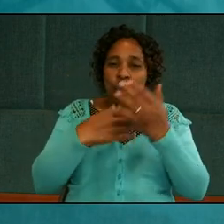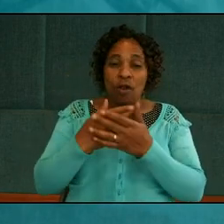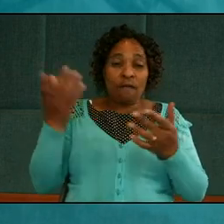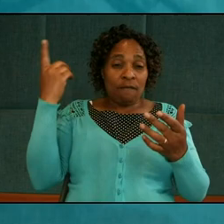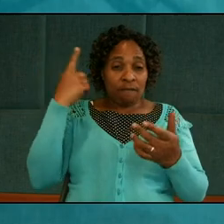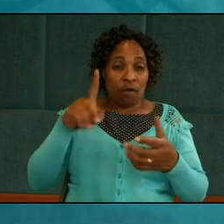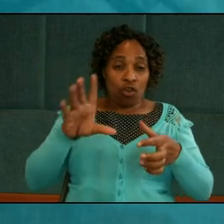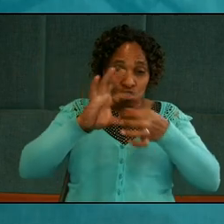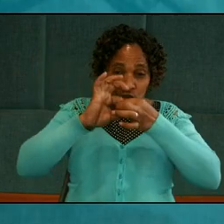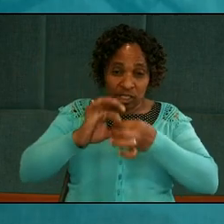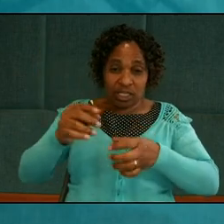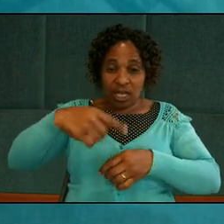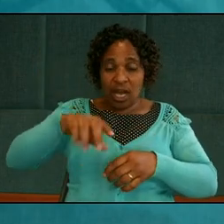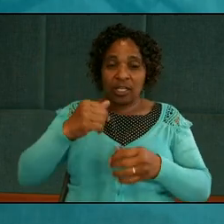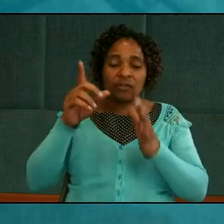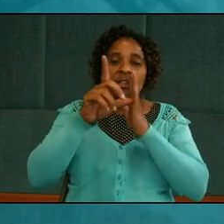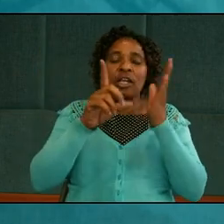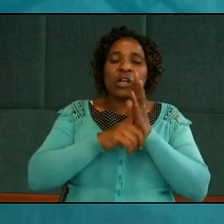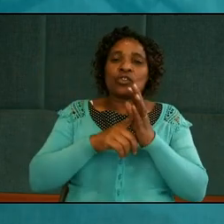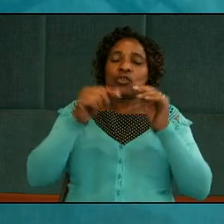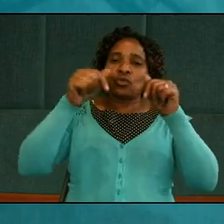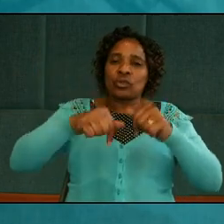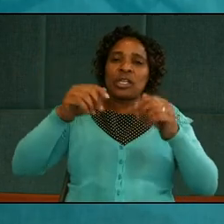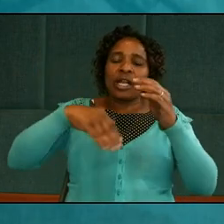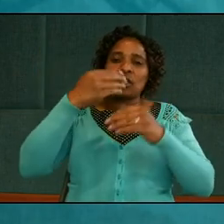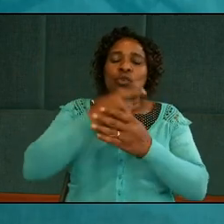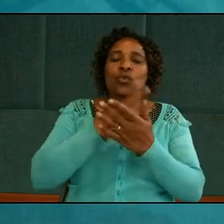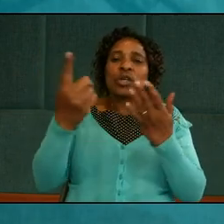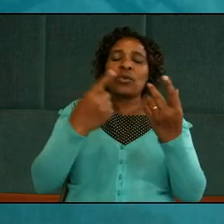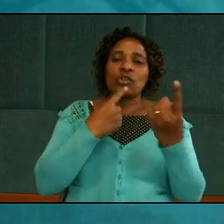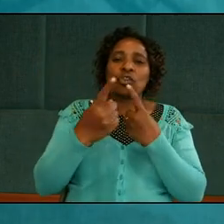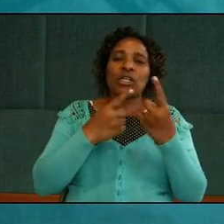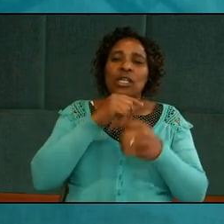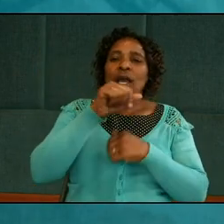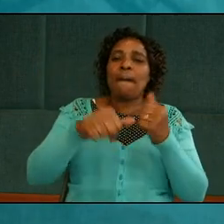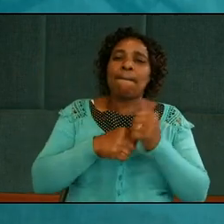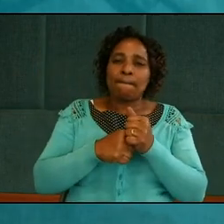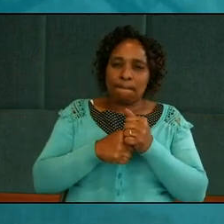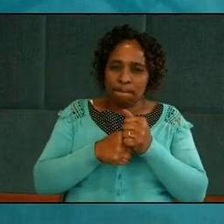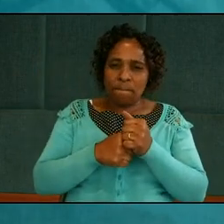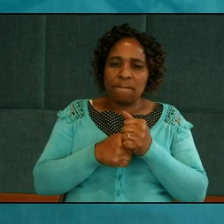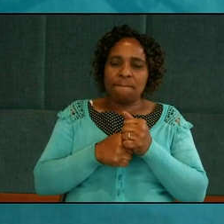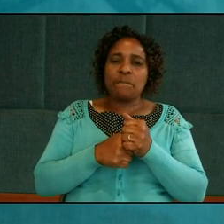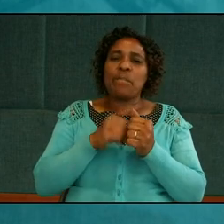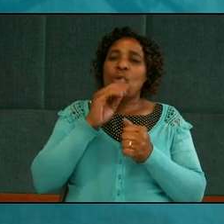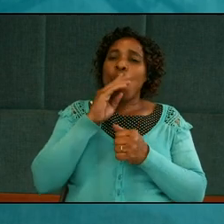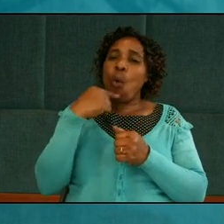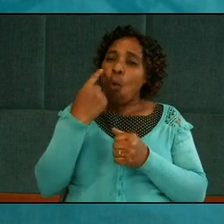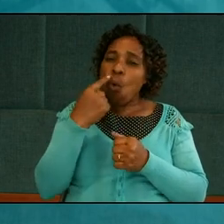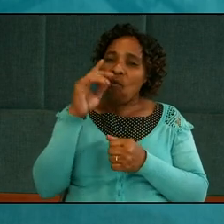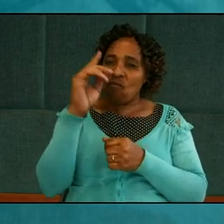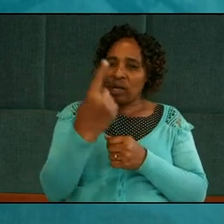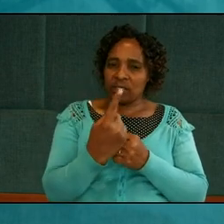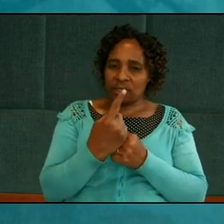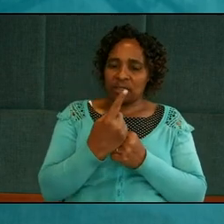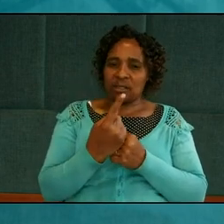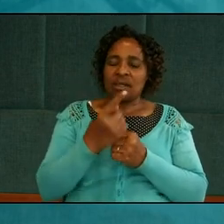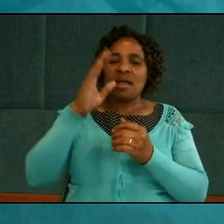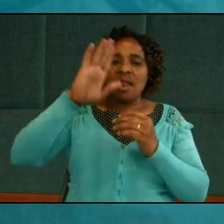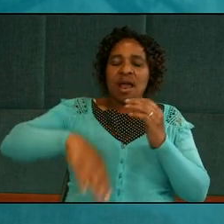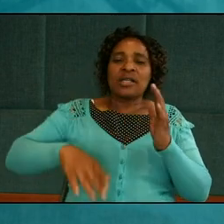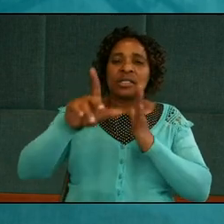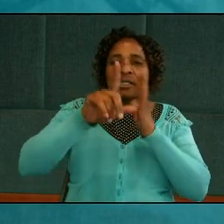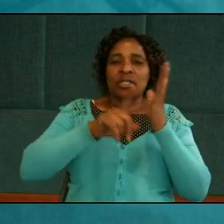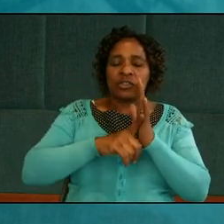for the lesson today. Next week, we'll be talking about You First, which will be the last lesson of